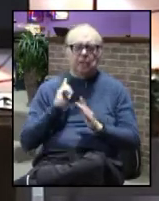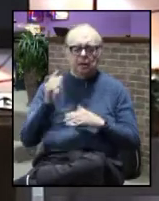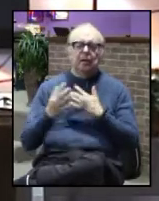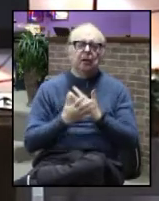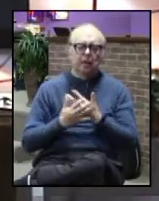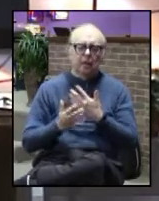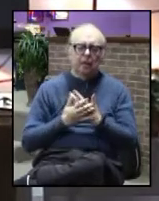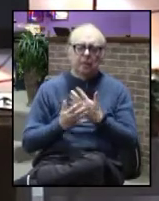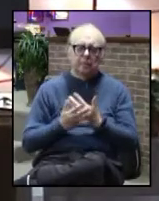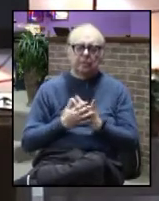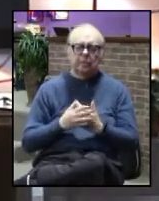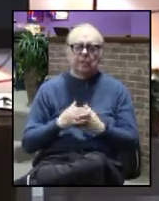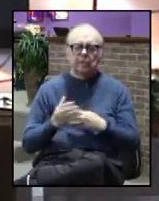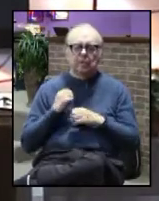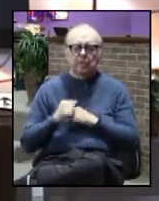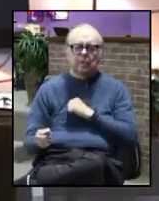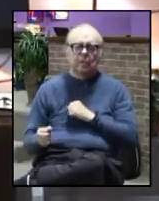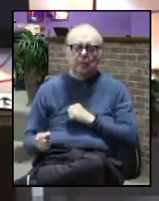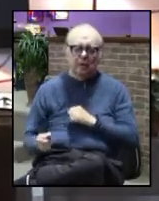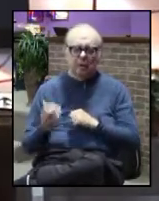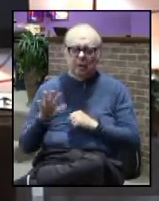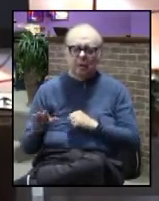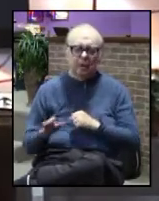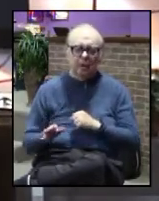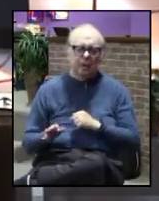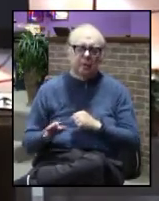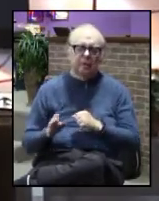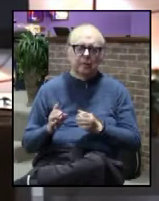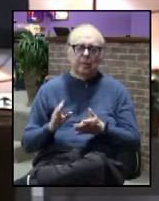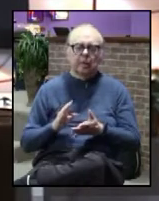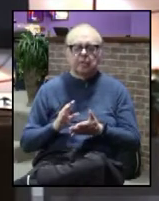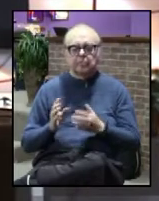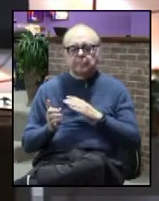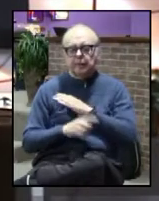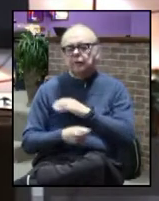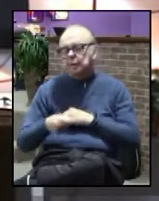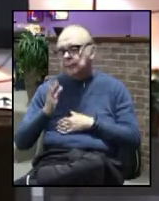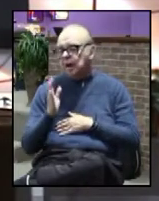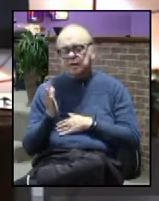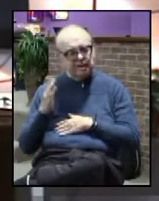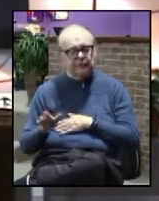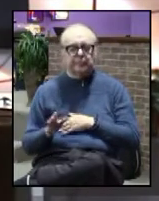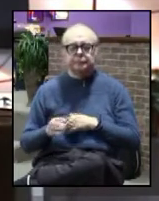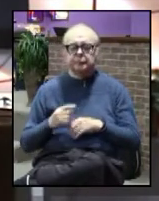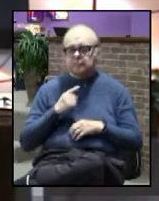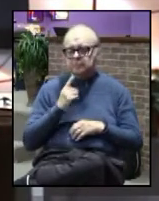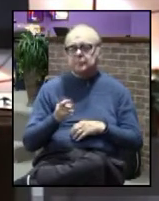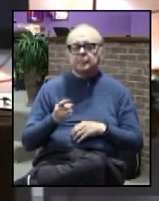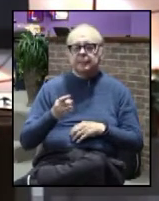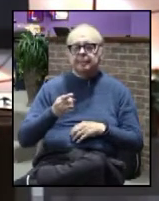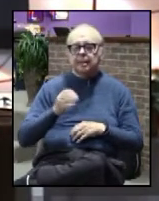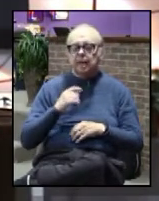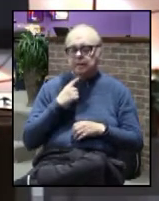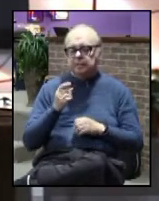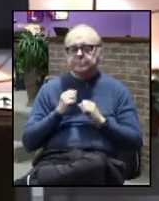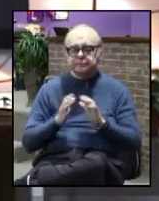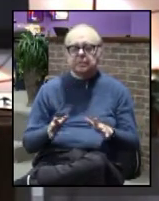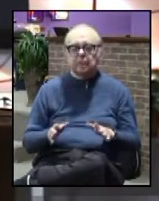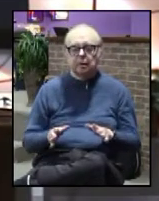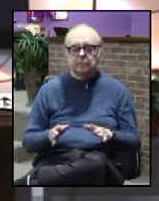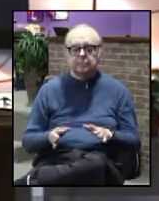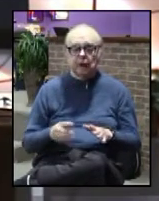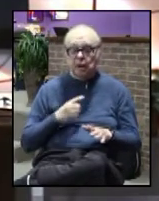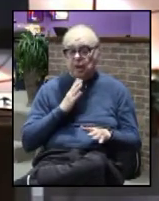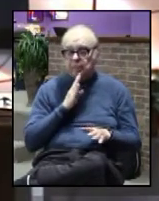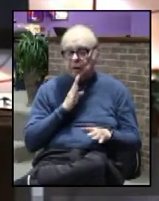jail, you suffer the consequences of man, but you never suffer the consequences of God. Matter of fact, he said, I'll bless you. Talk to